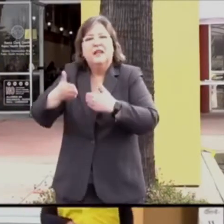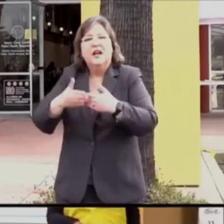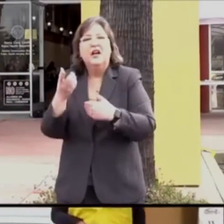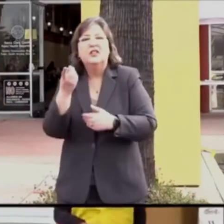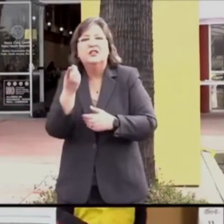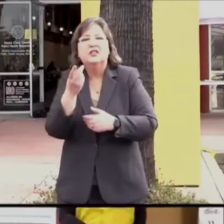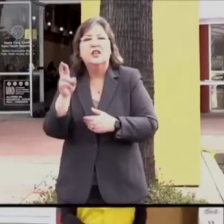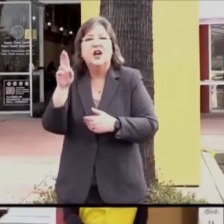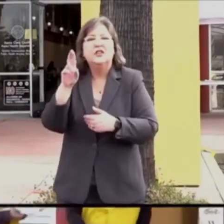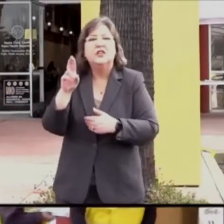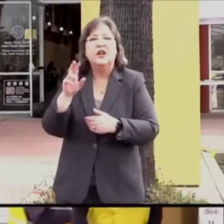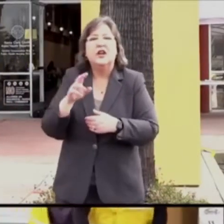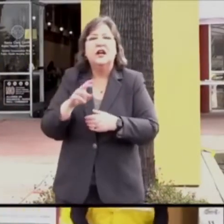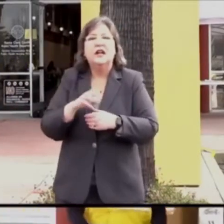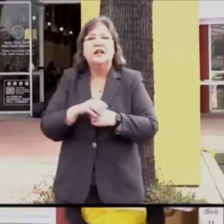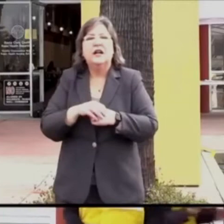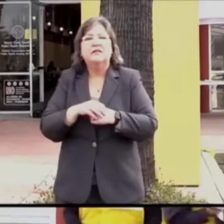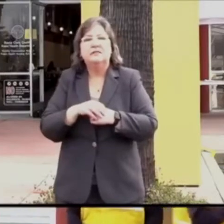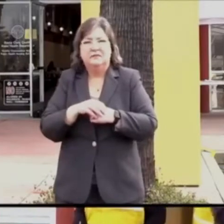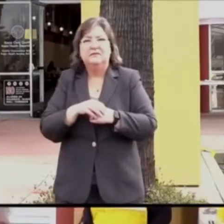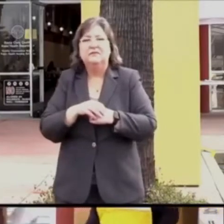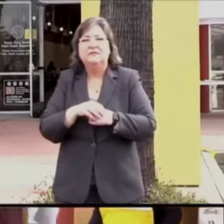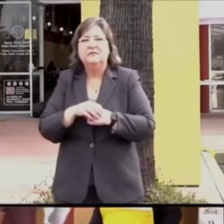our vaccine programming.